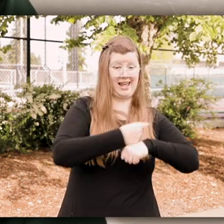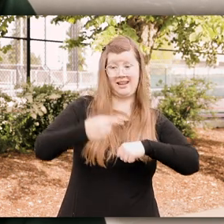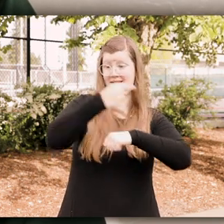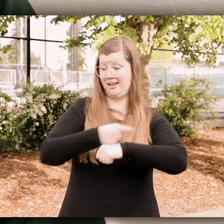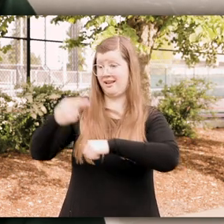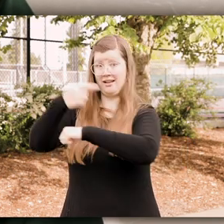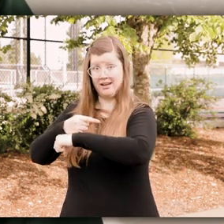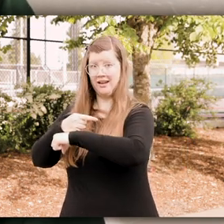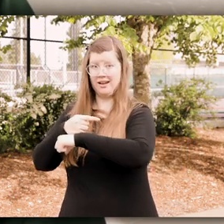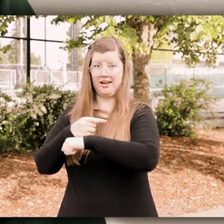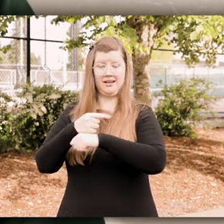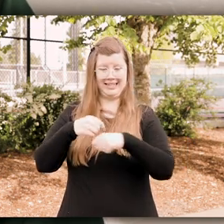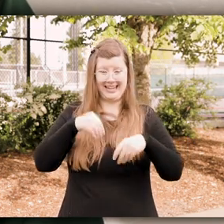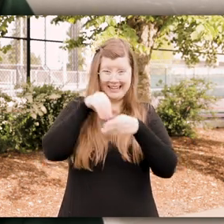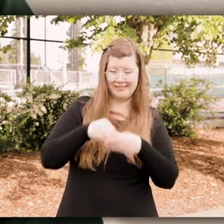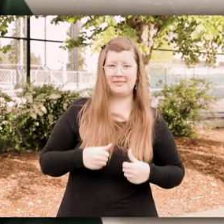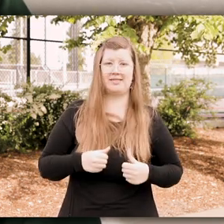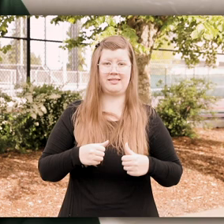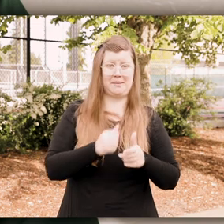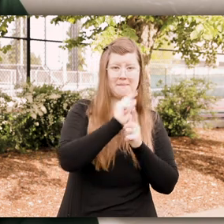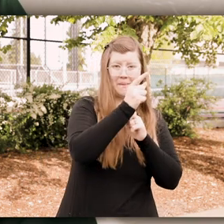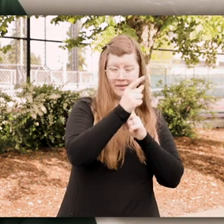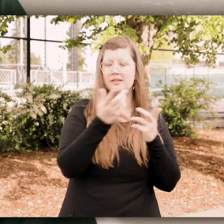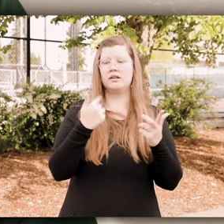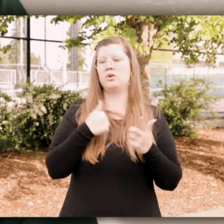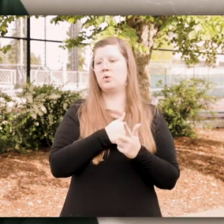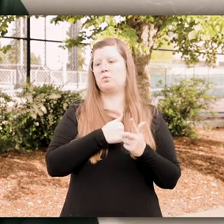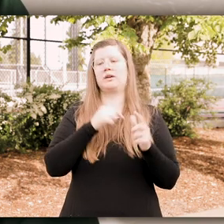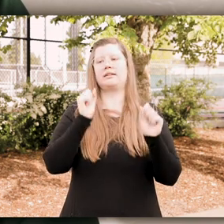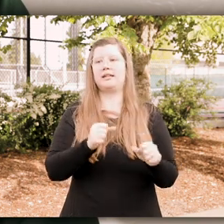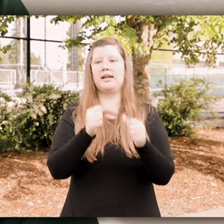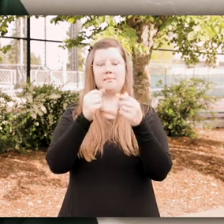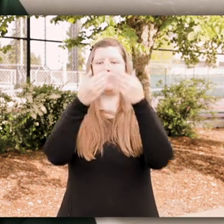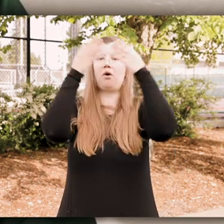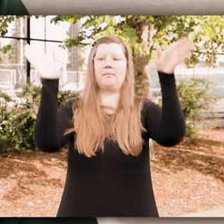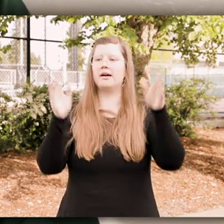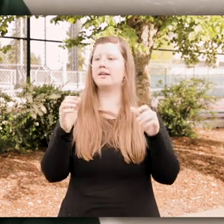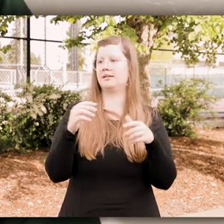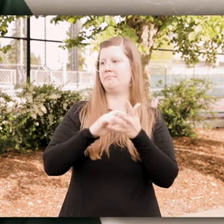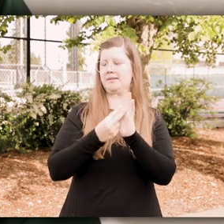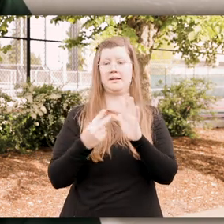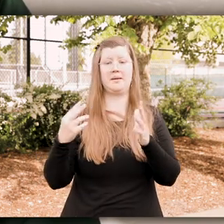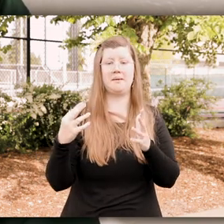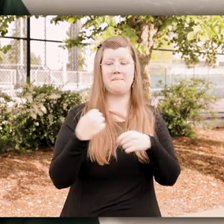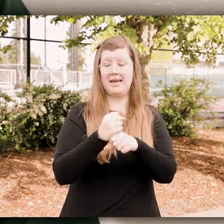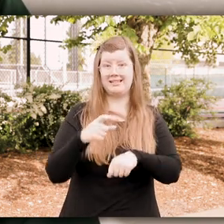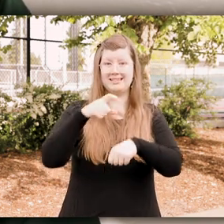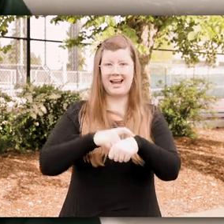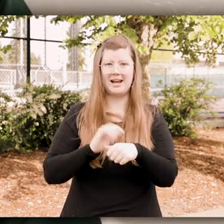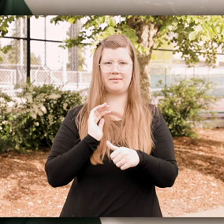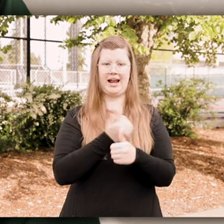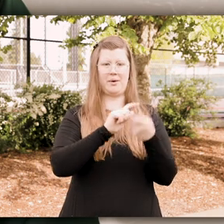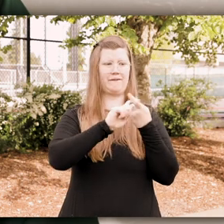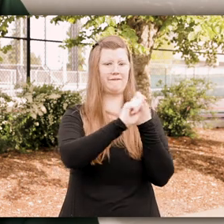others. Right now, that means appreciating unexpected amounts of time spent with family. It means making time to nurture and cherish your